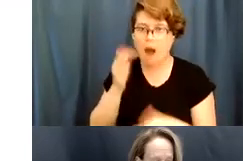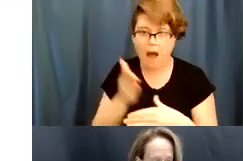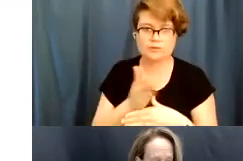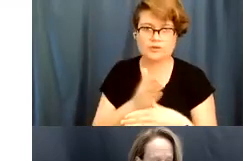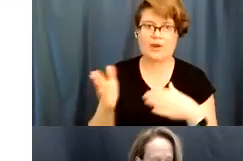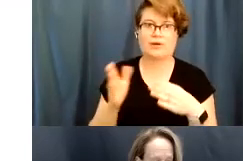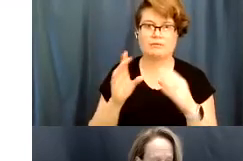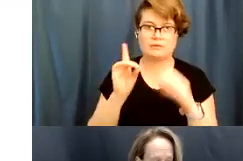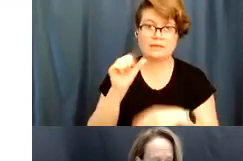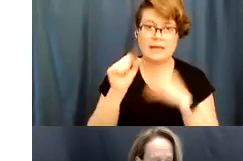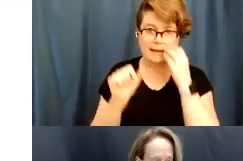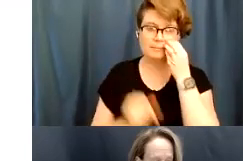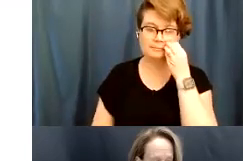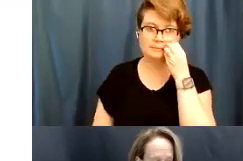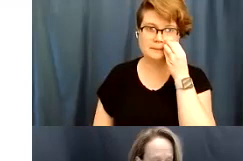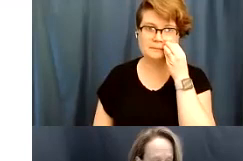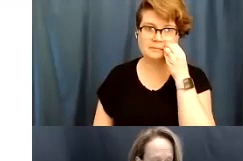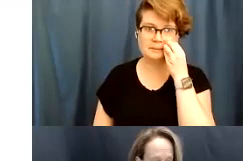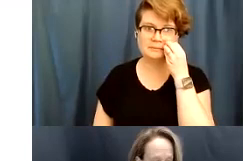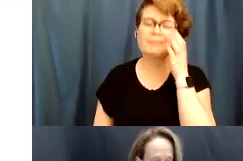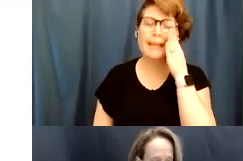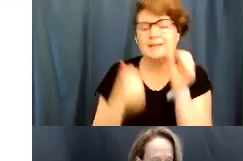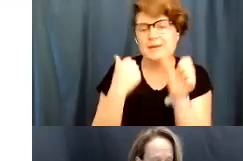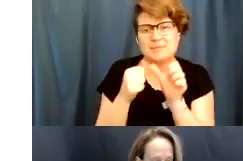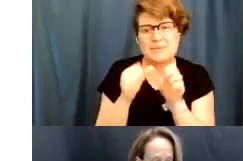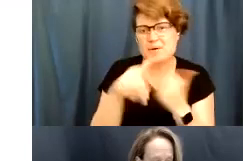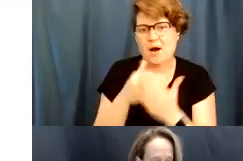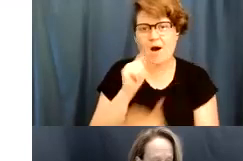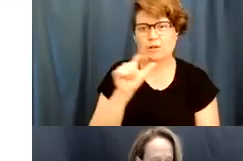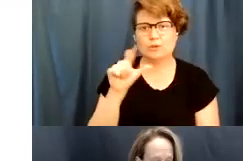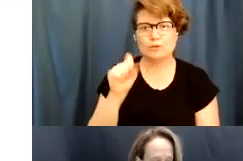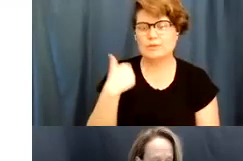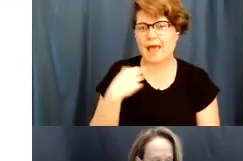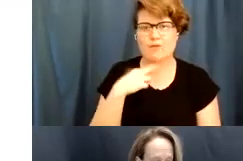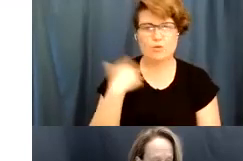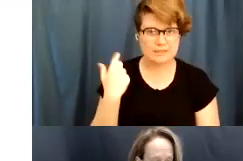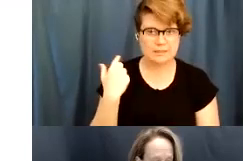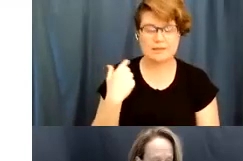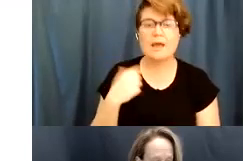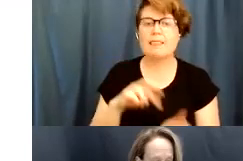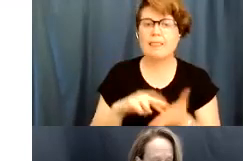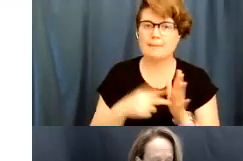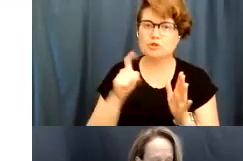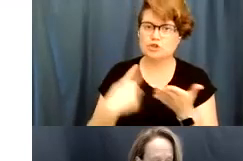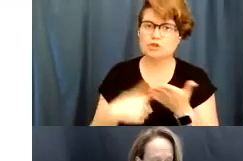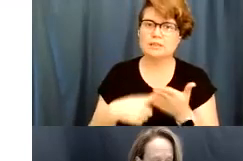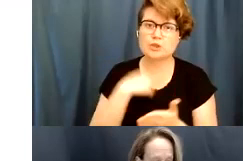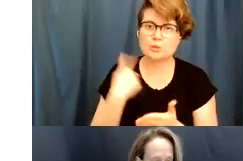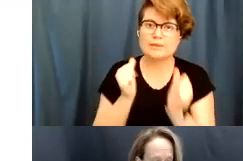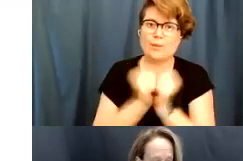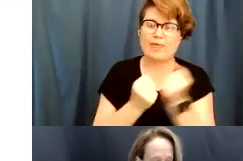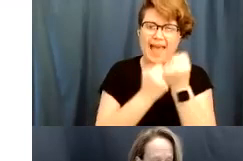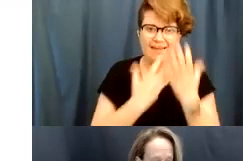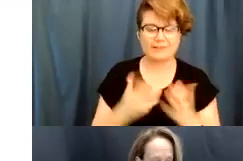Just remember that all tools have risks, and advocates should be able to talk about those relevant risks with survivors. We're not experts